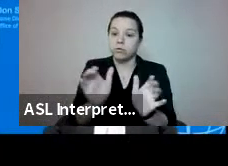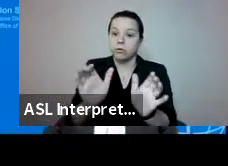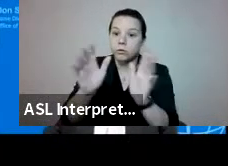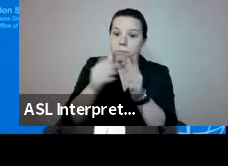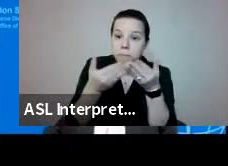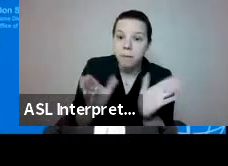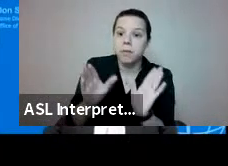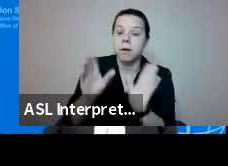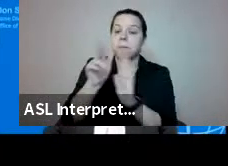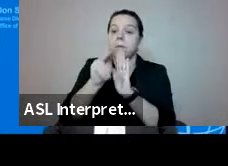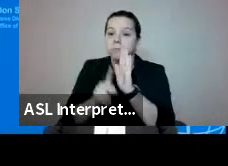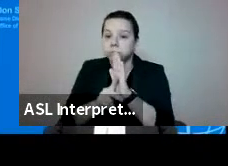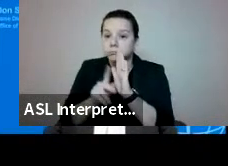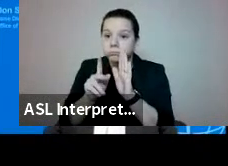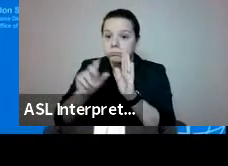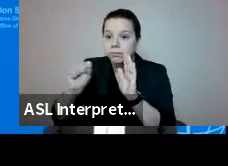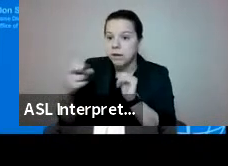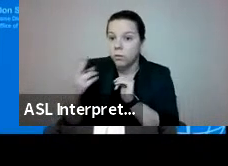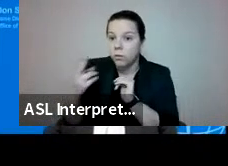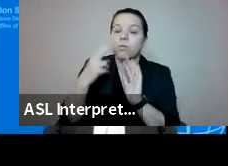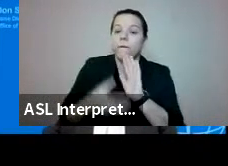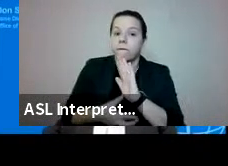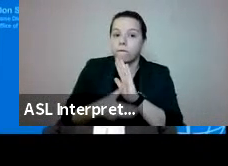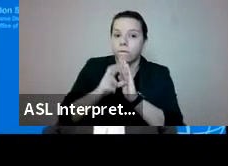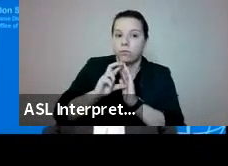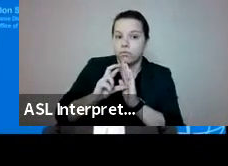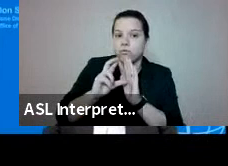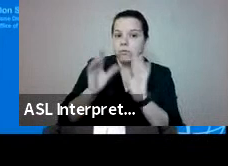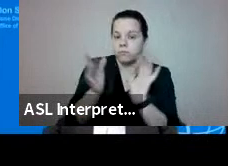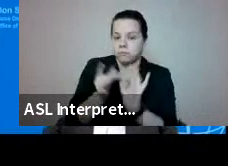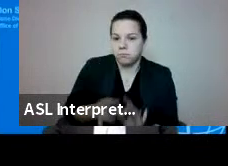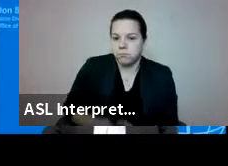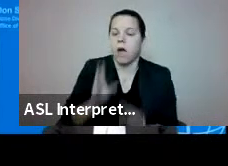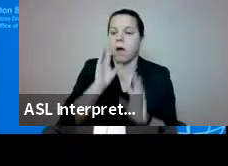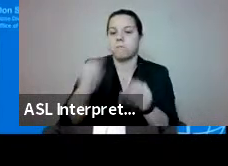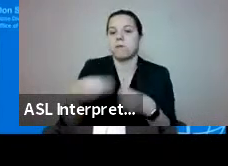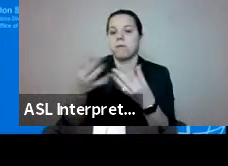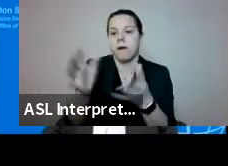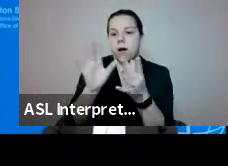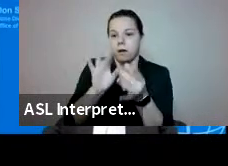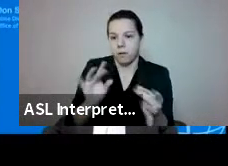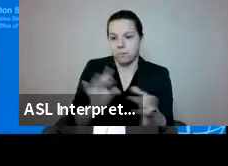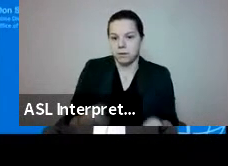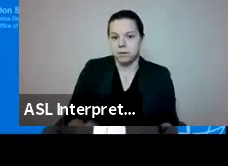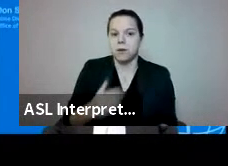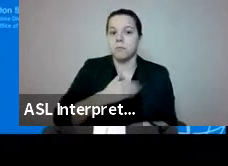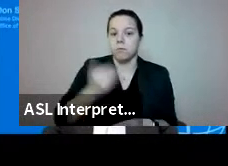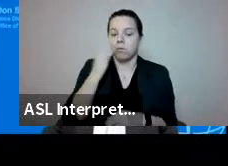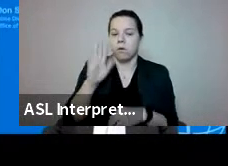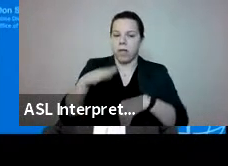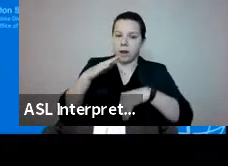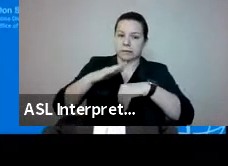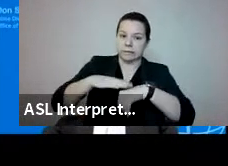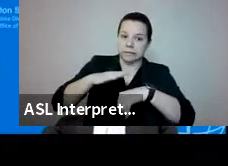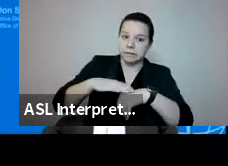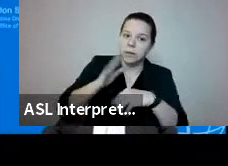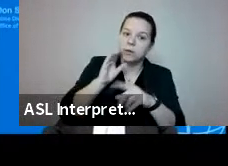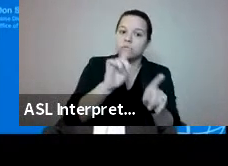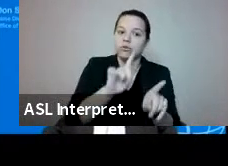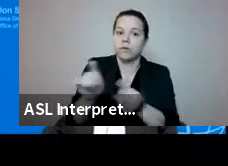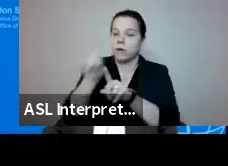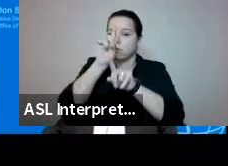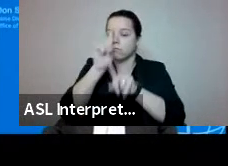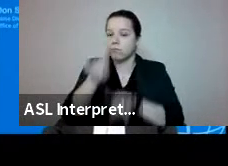the notice and survey report and provide constructive comments. Please note that the notice and survey report provide data that